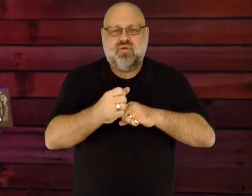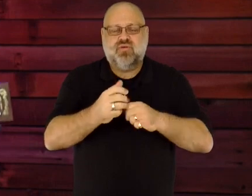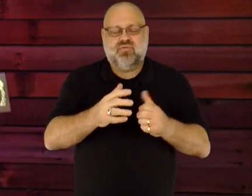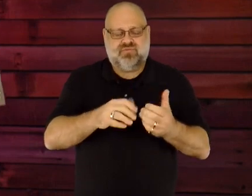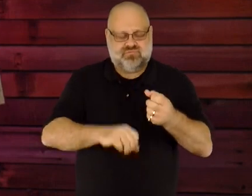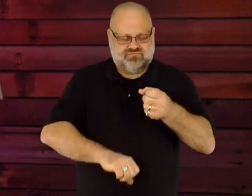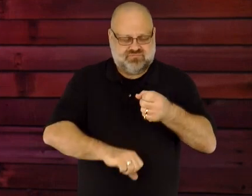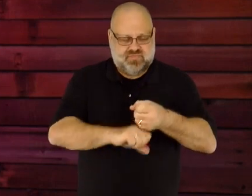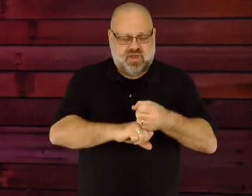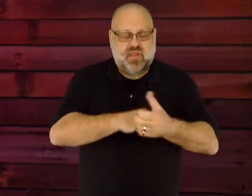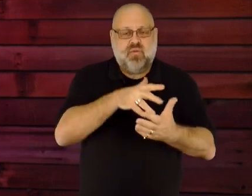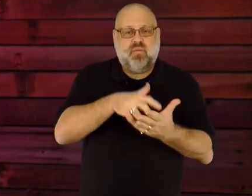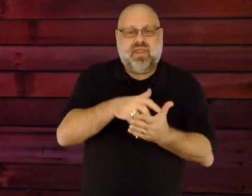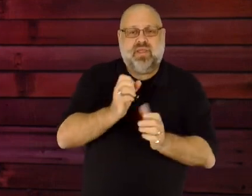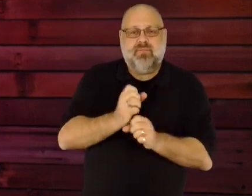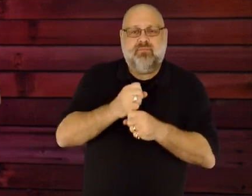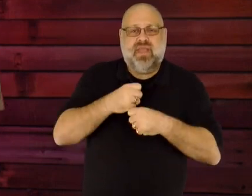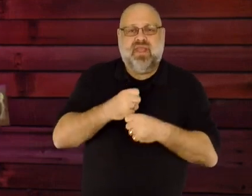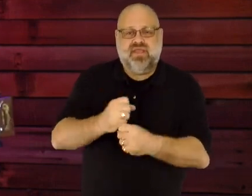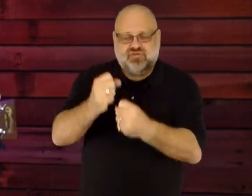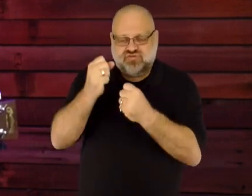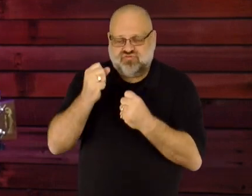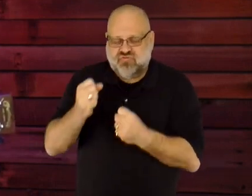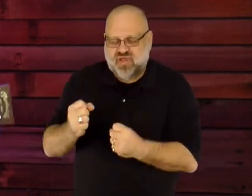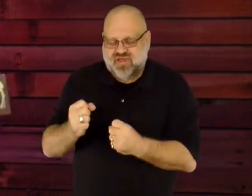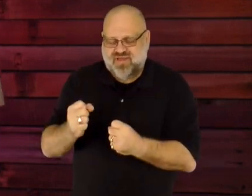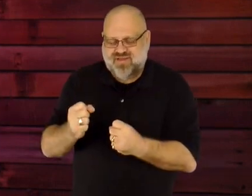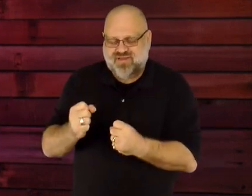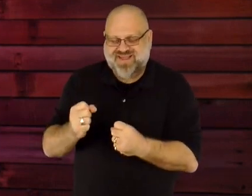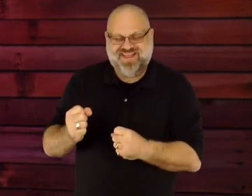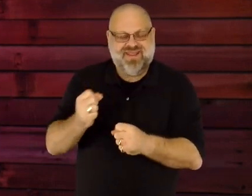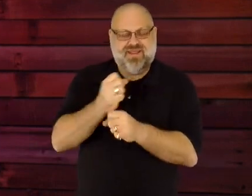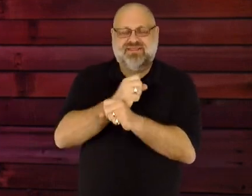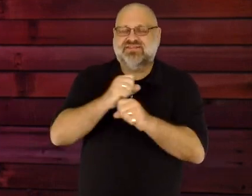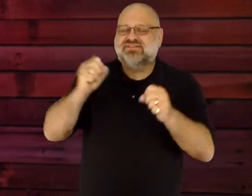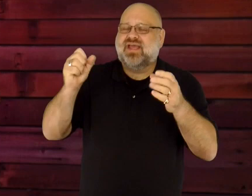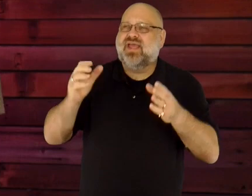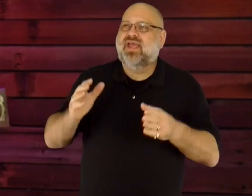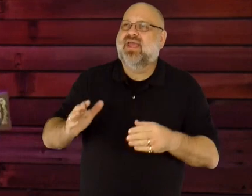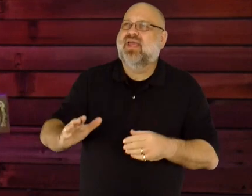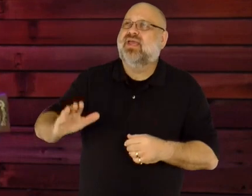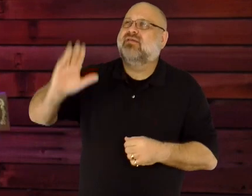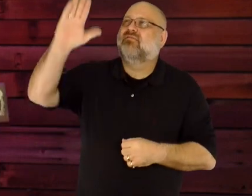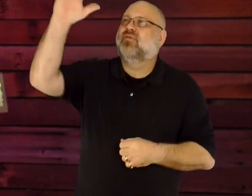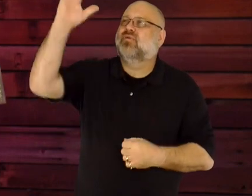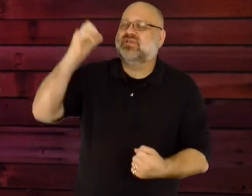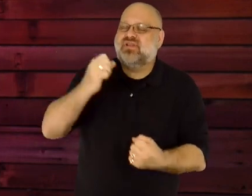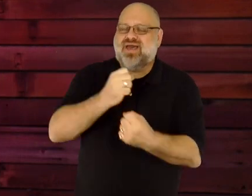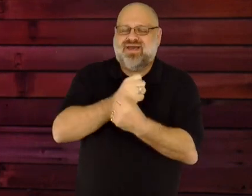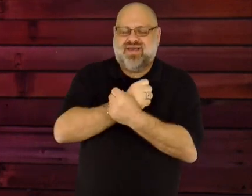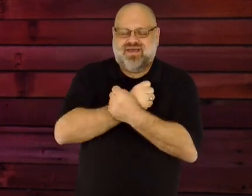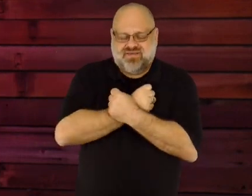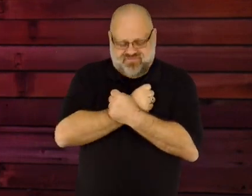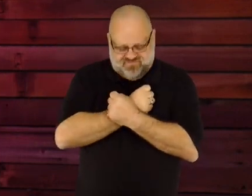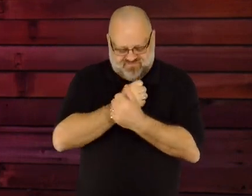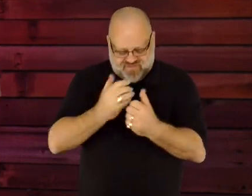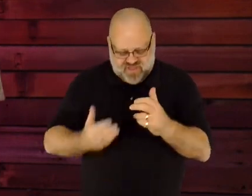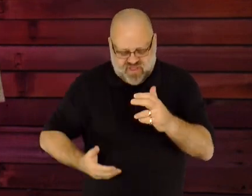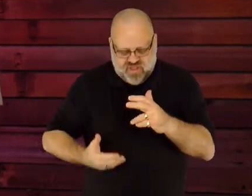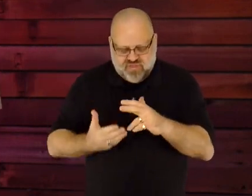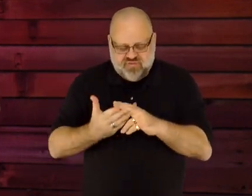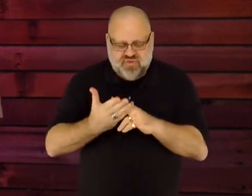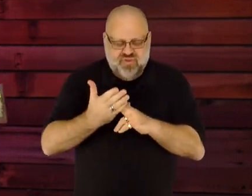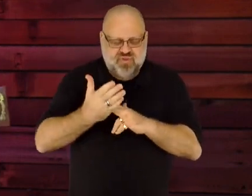cornerstone. The weak are made strong in the Savior's love.